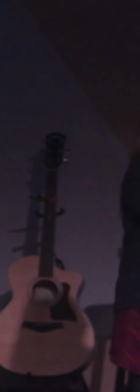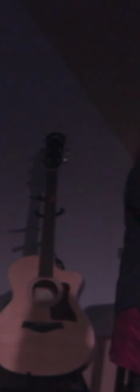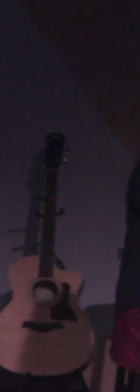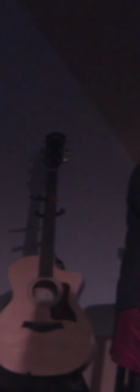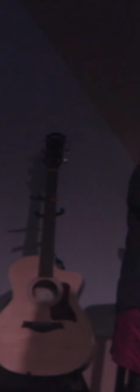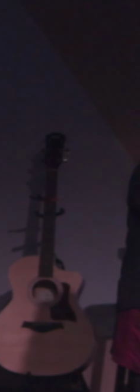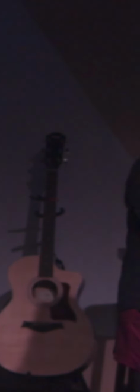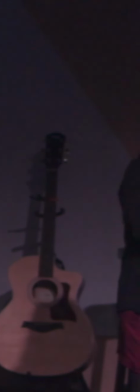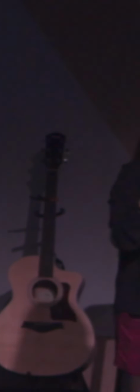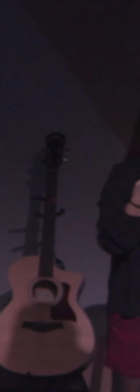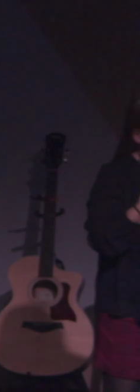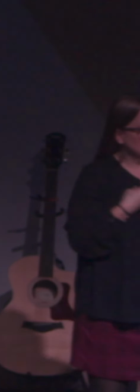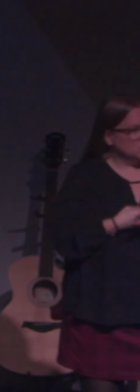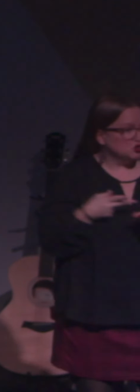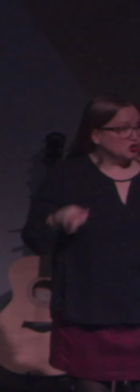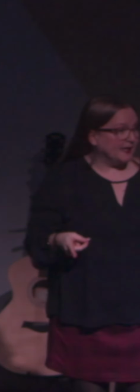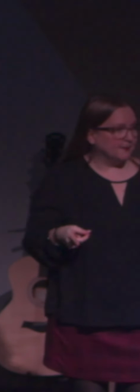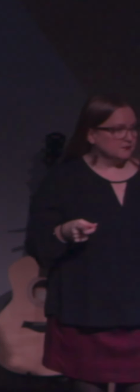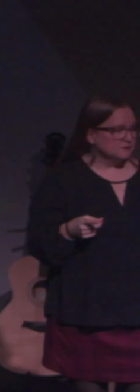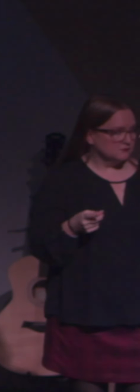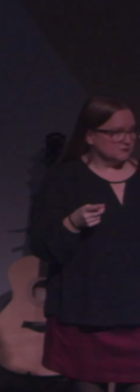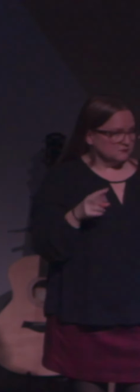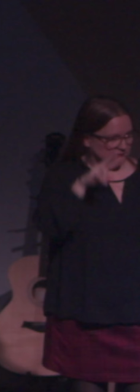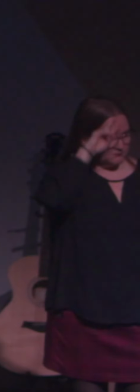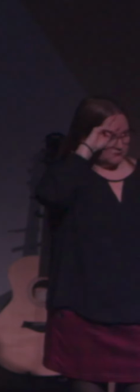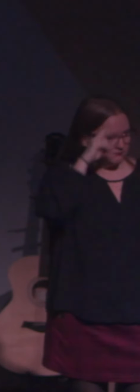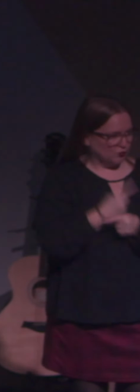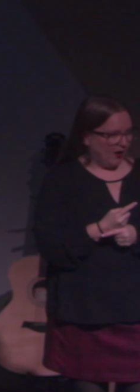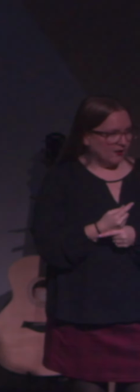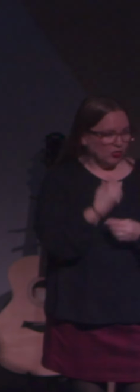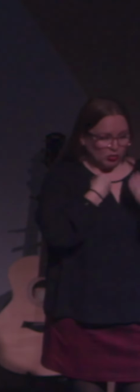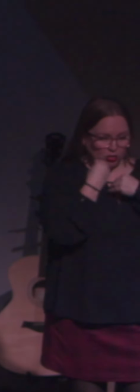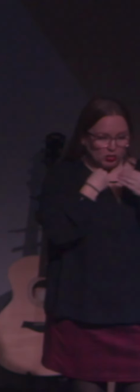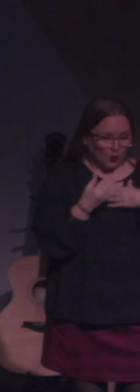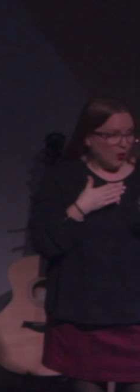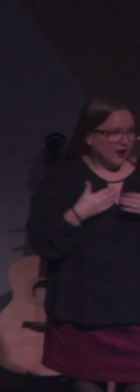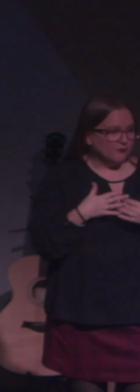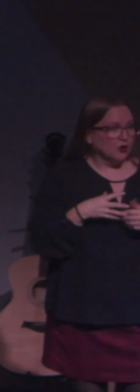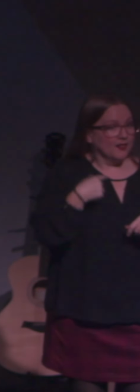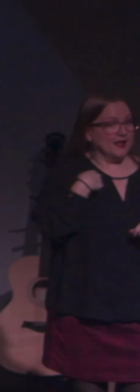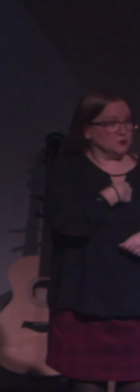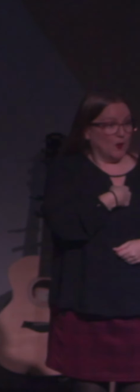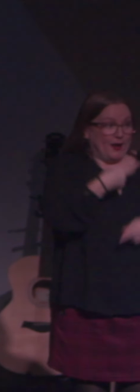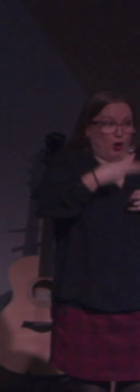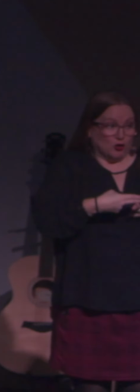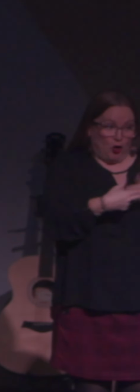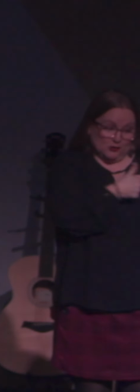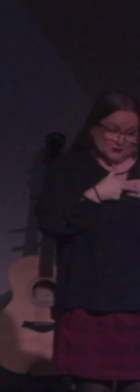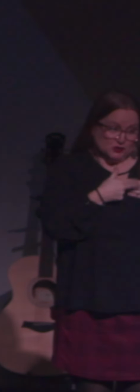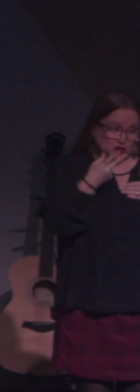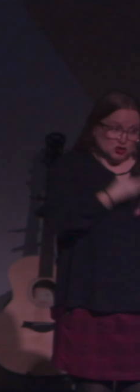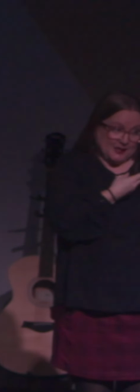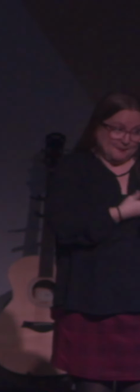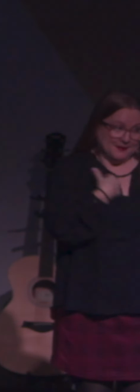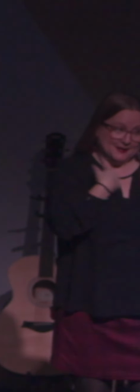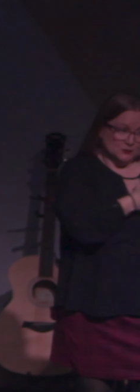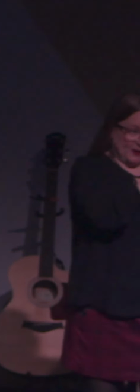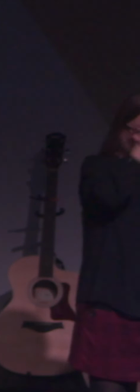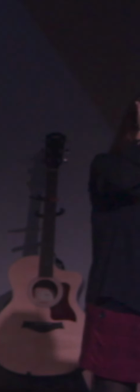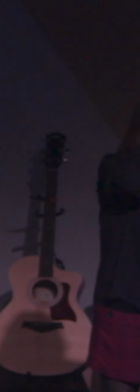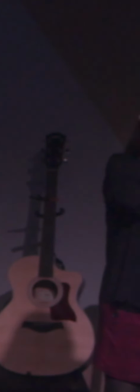sheep, as we've been talking about, not the smartest animals, right? They're dumb. That's why we're called sheep, because we're dumb. Let's just be honest with ourselves,